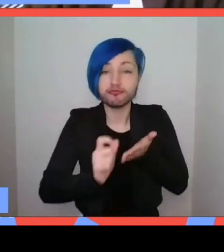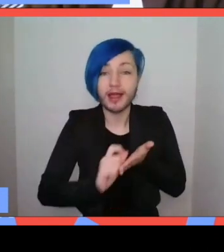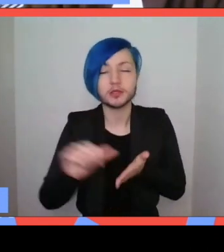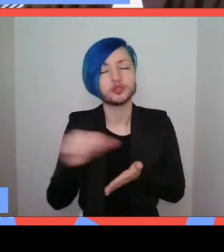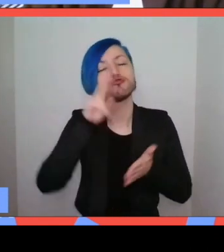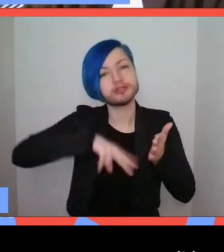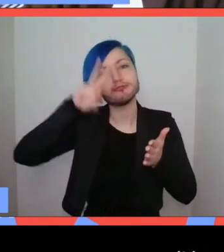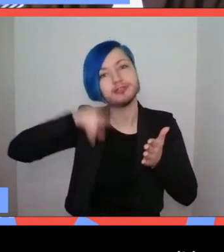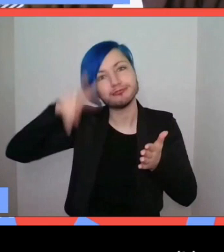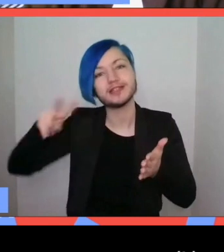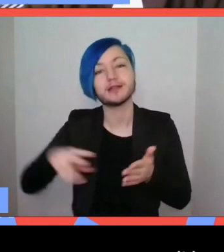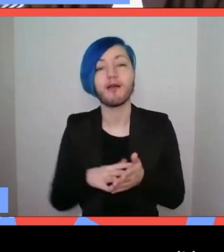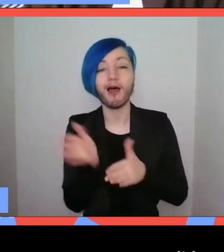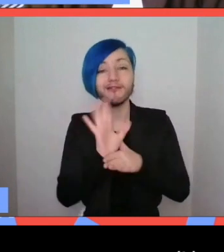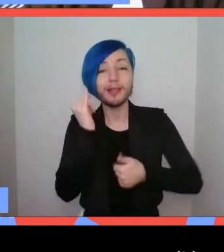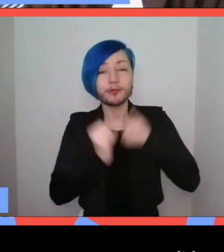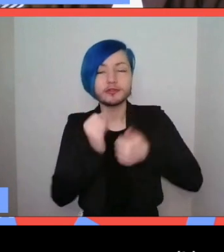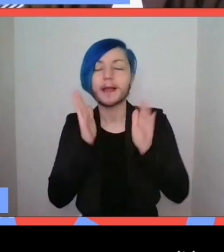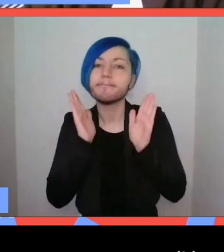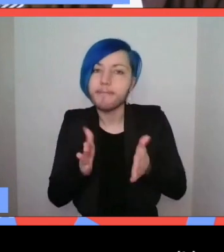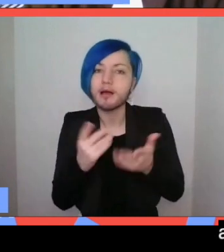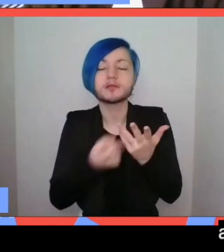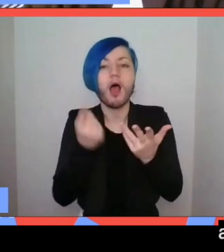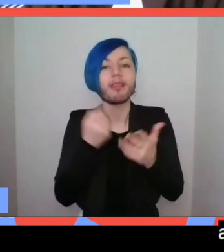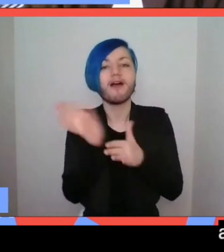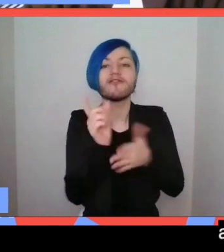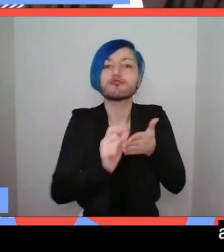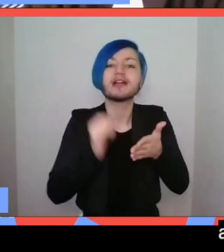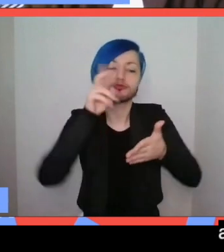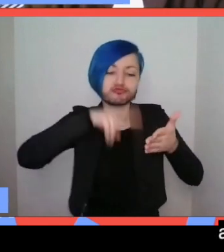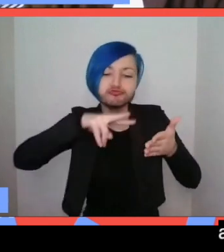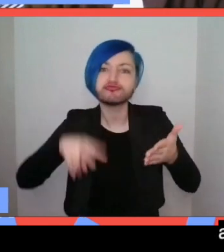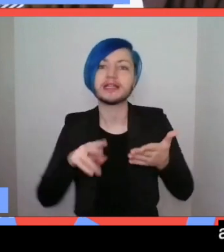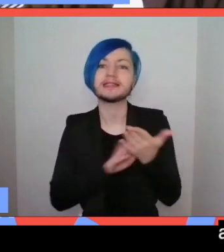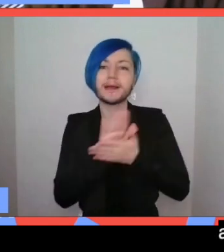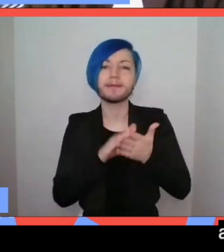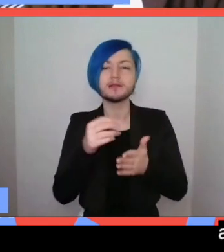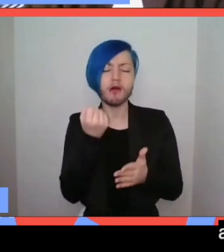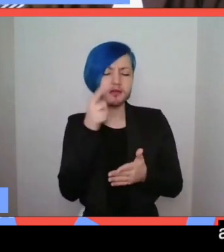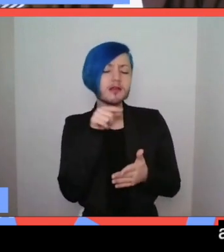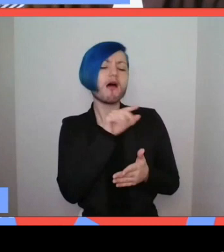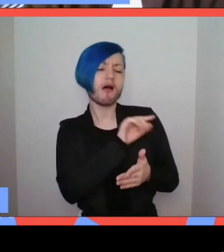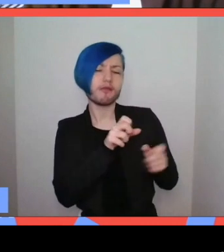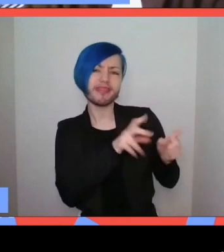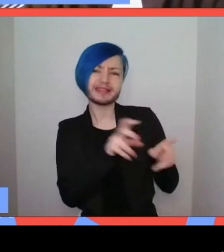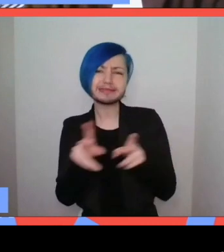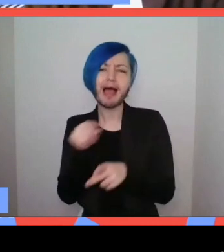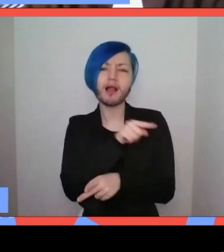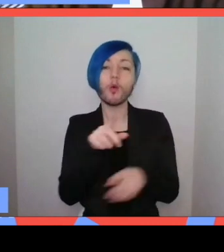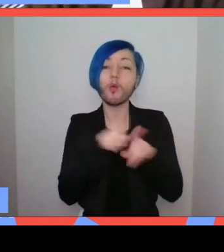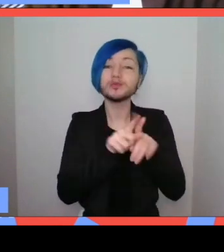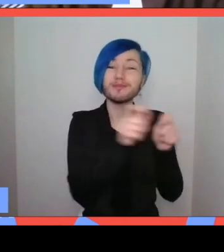And as a film critic, it is crucial to read other film writers and to familiarize yourself with the style of the outlets that you want to write